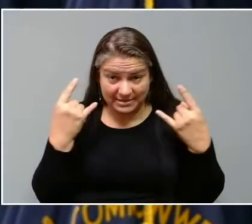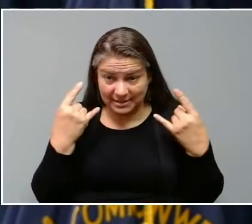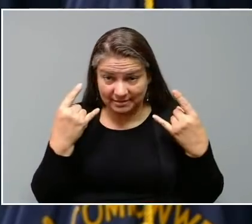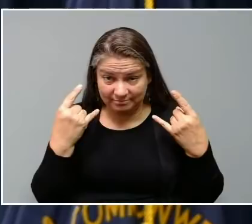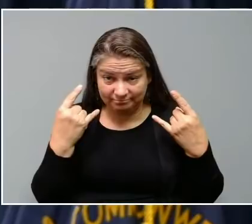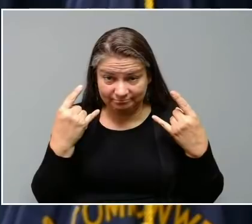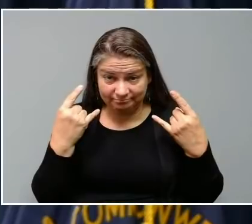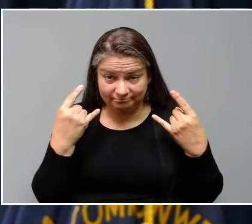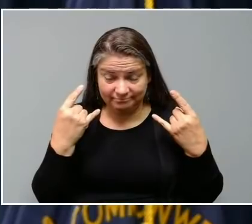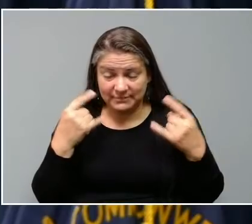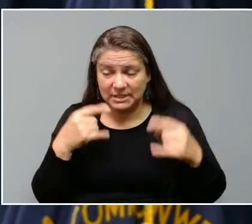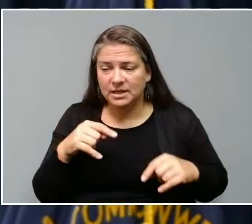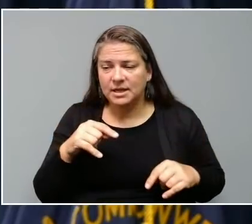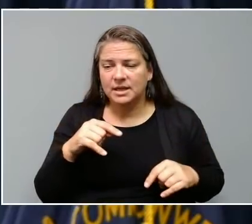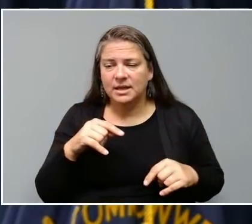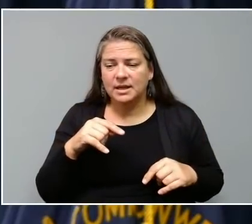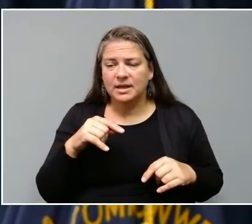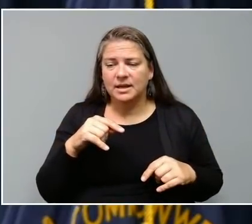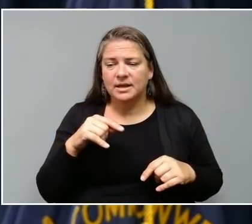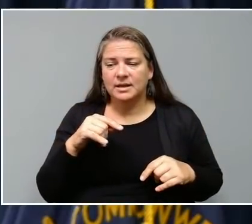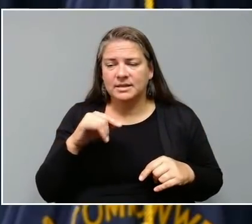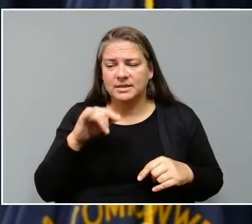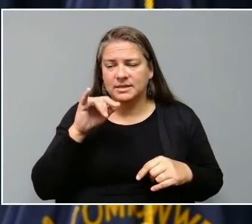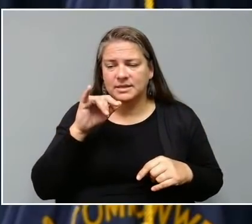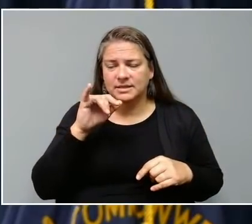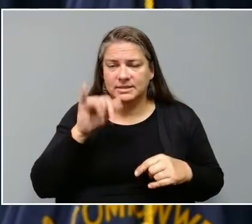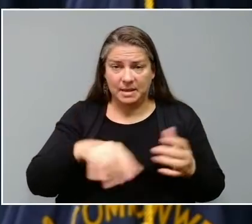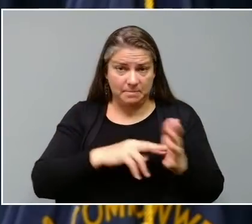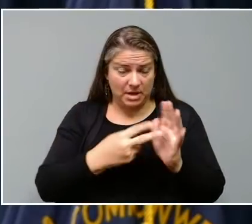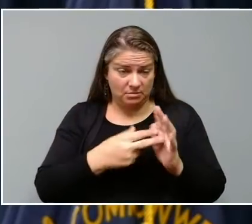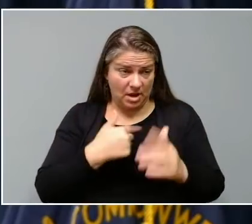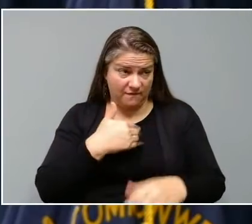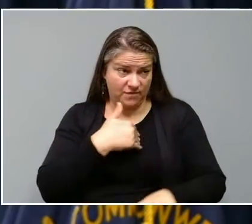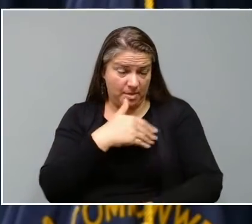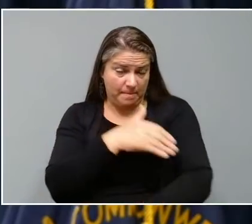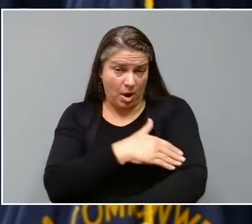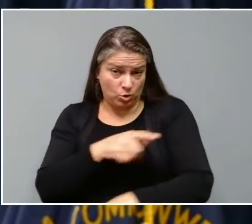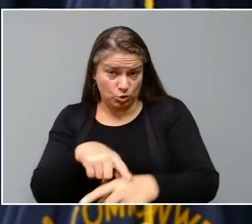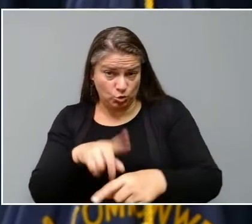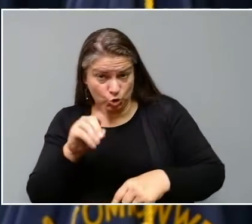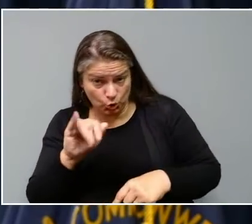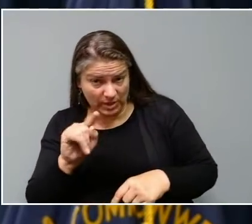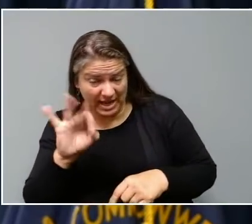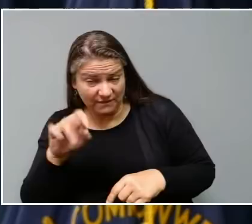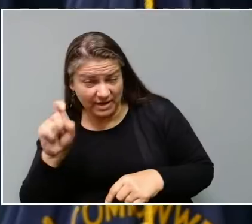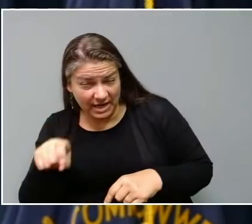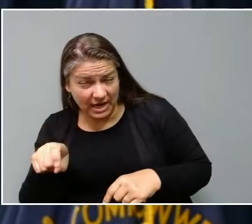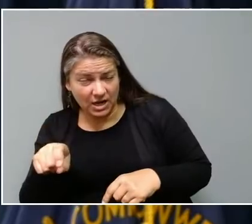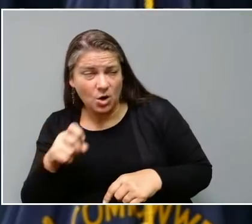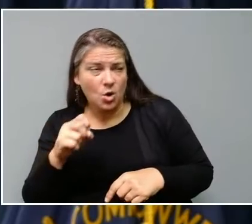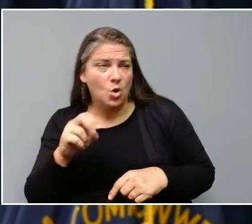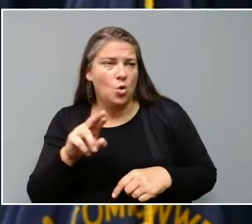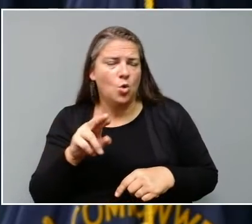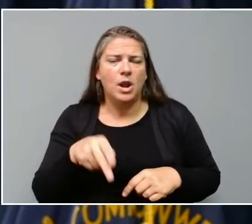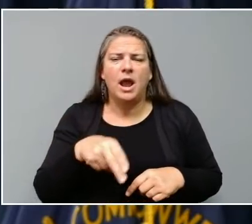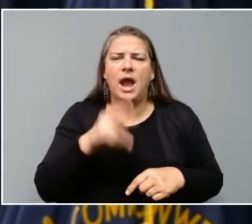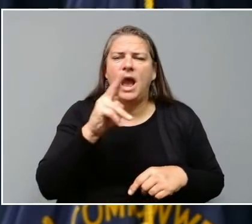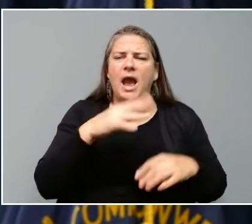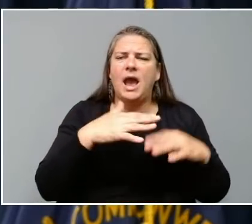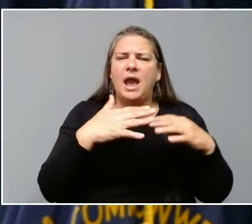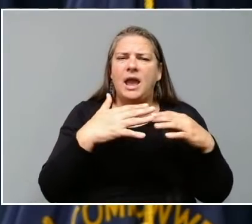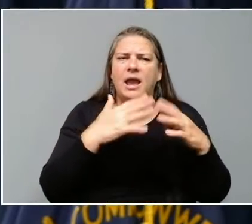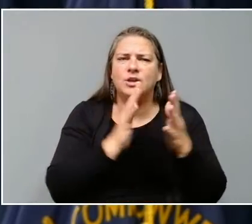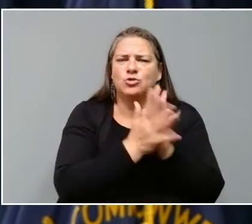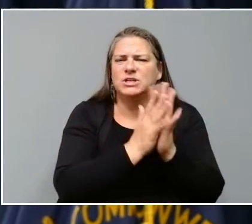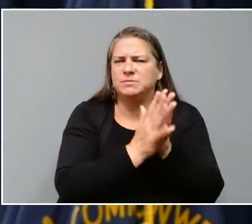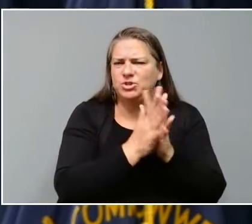whether that is the power to do it when necessary or the power to do it in high transmission areas, right? They may want to look